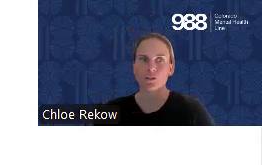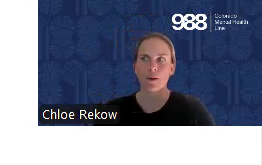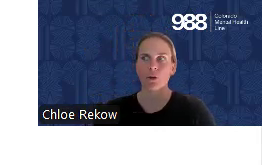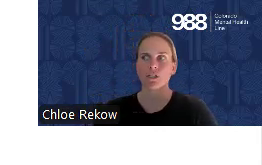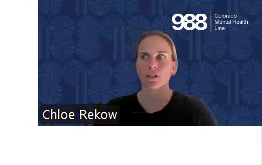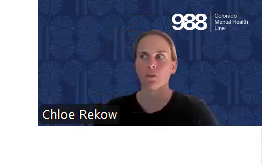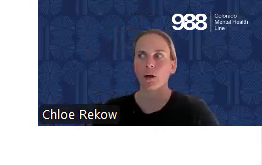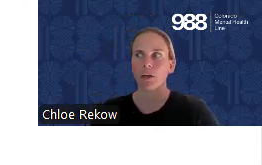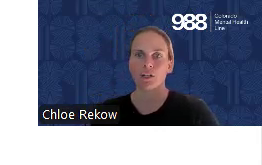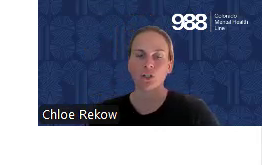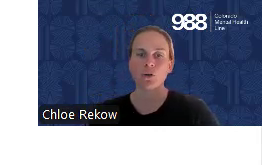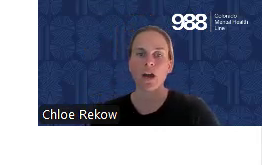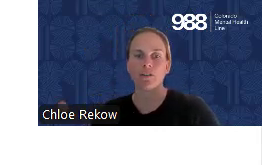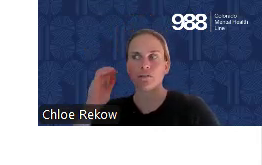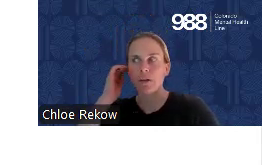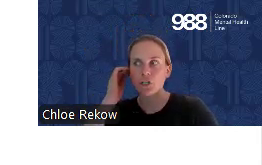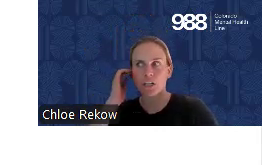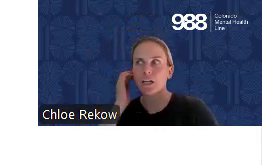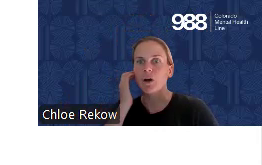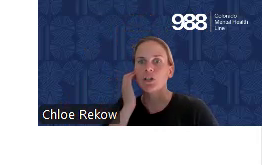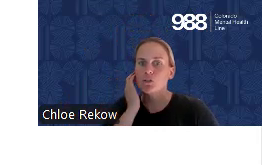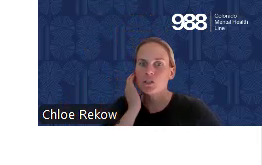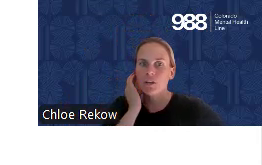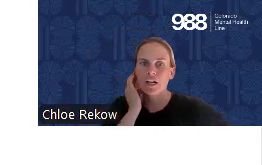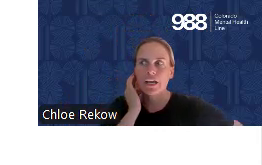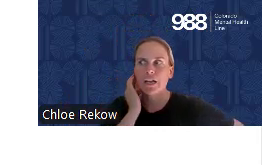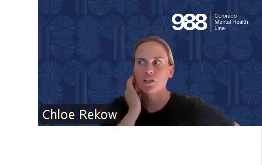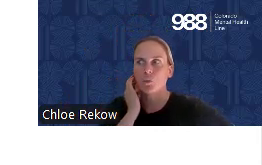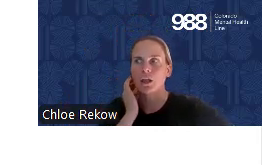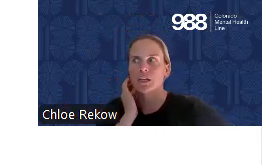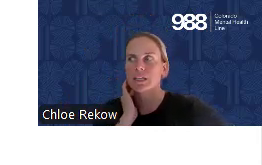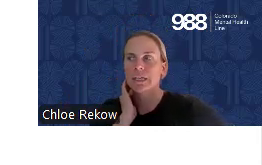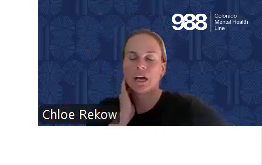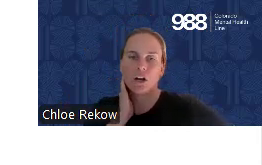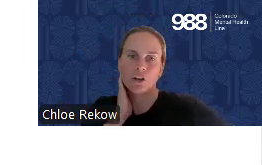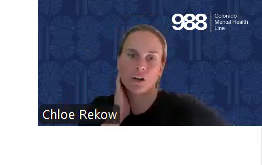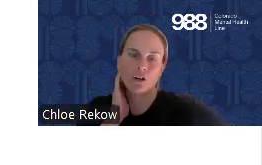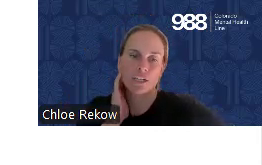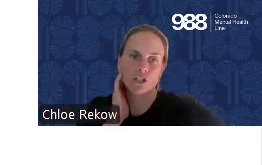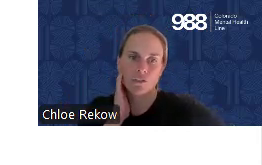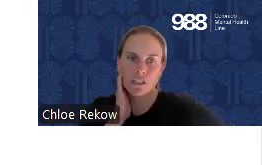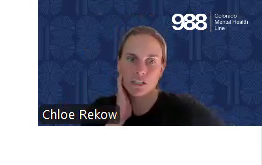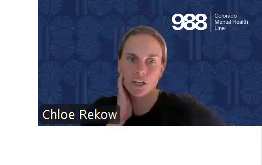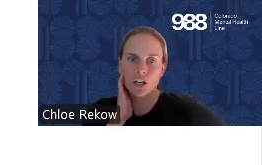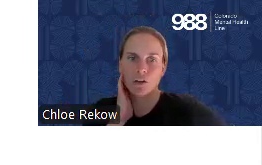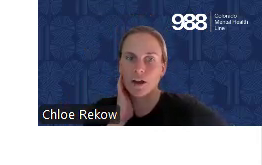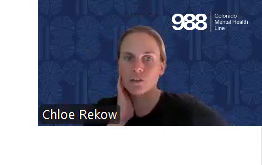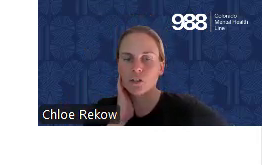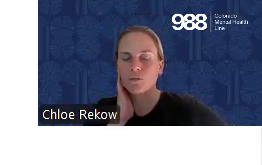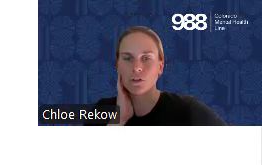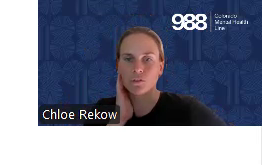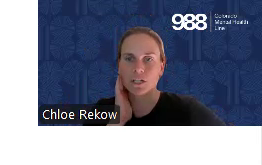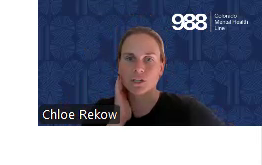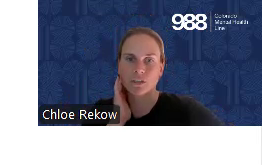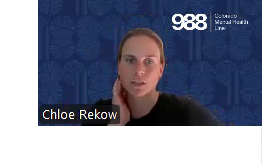really allows members of the public to have information about the use of 988 as well as our other crisis services here in Colorado.